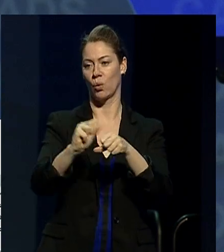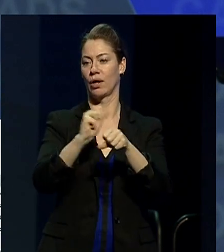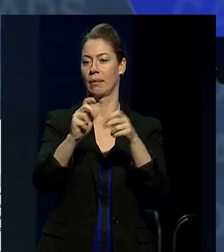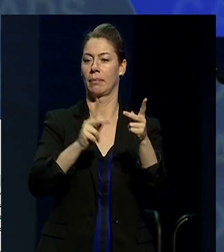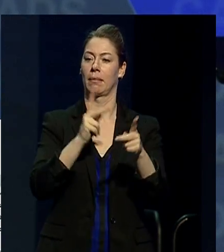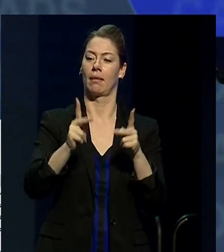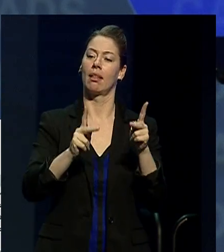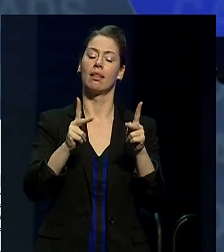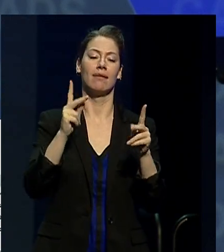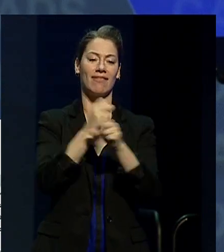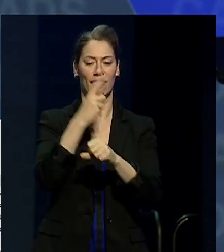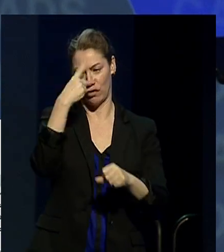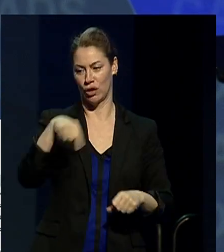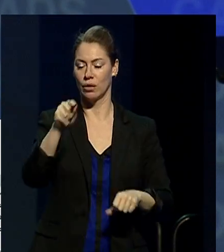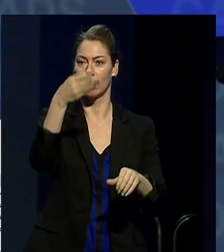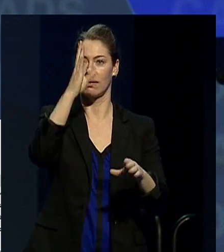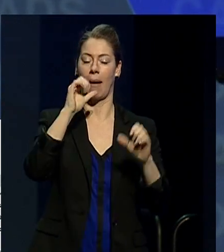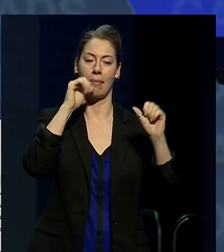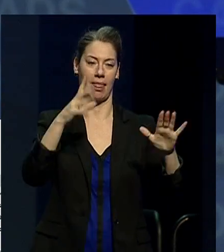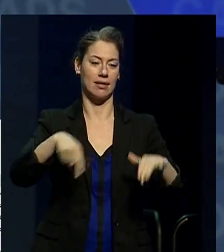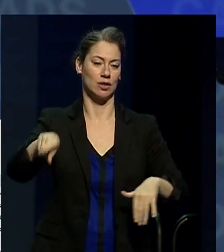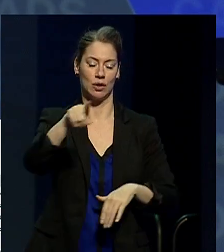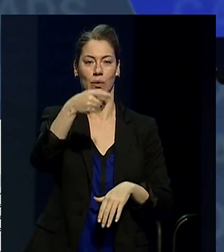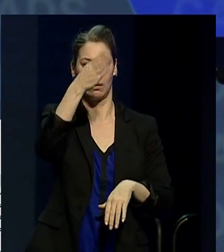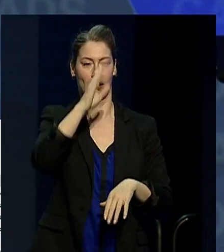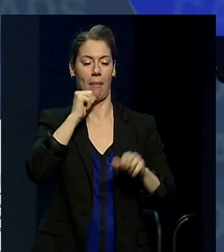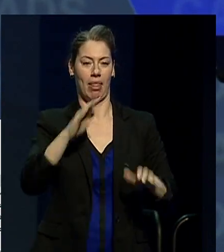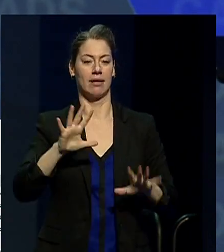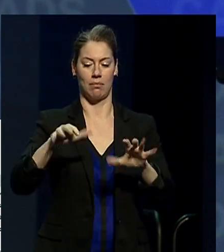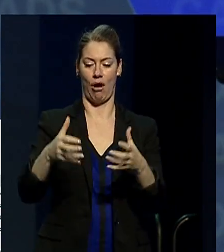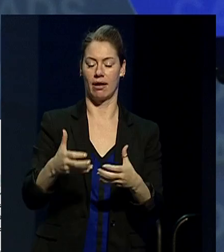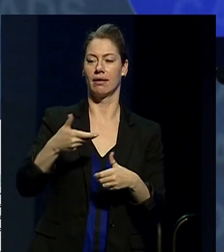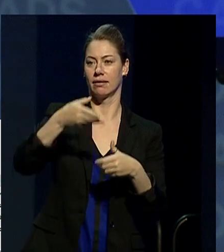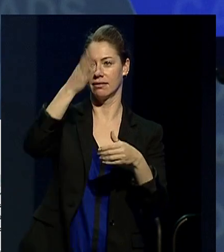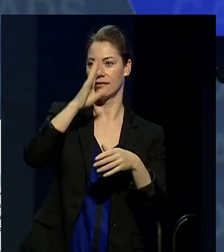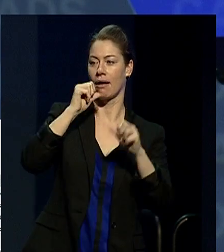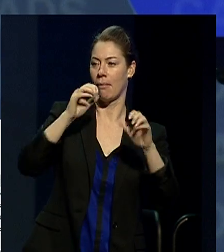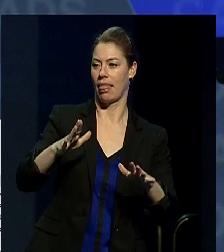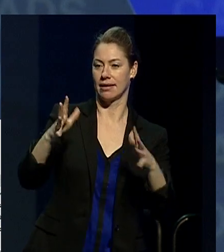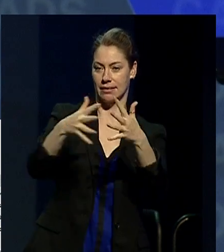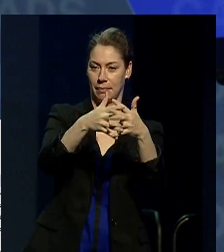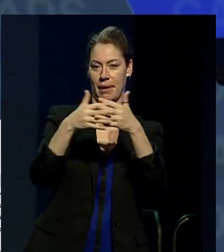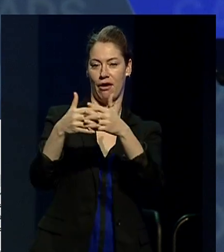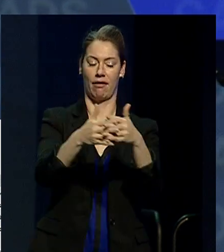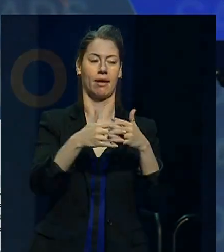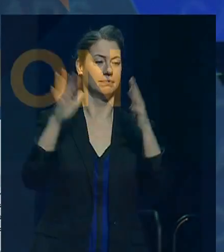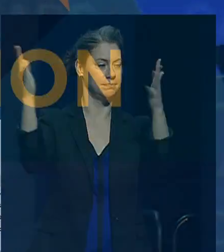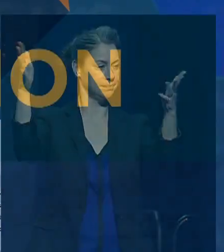you. God bless you. God bless our party. God bless America. Gracias.